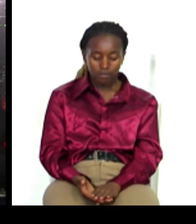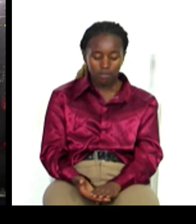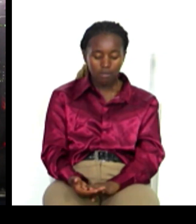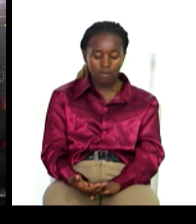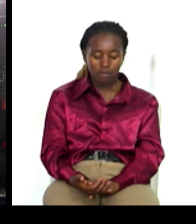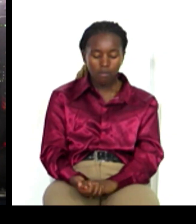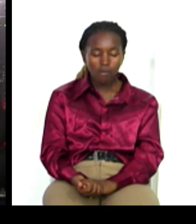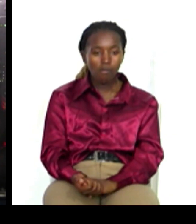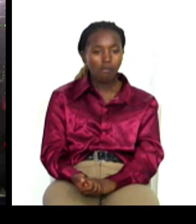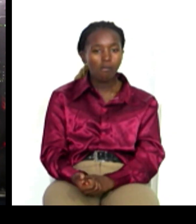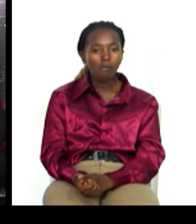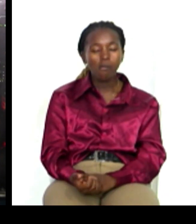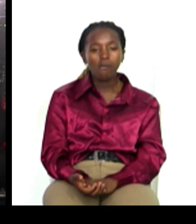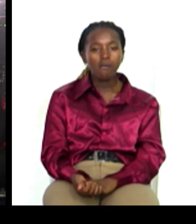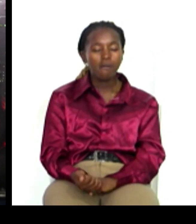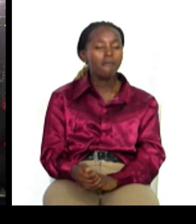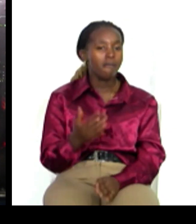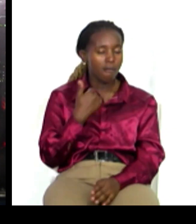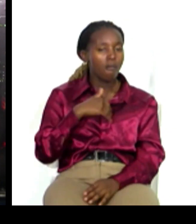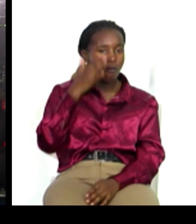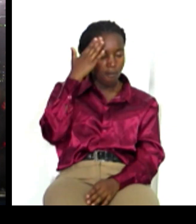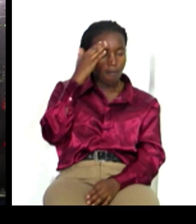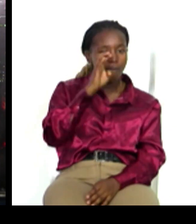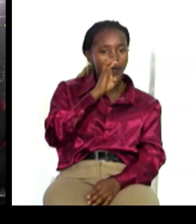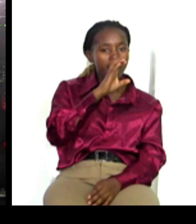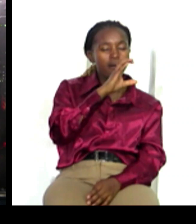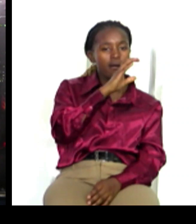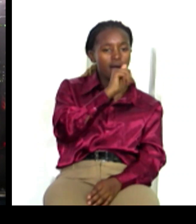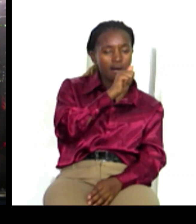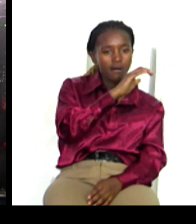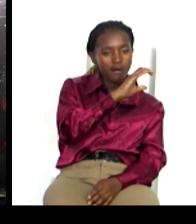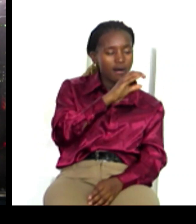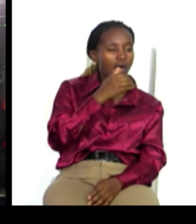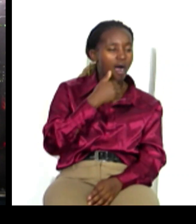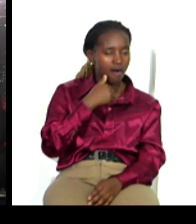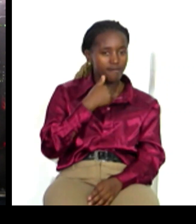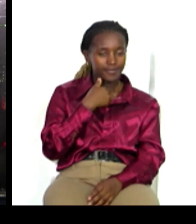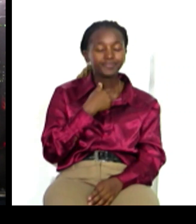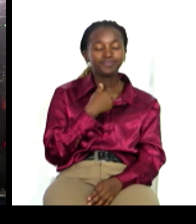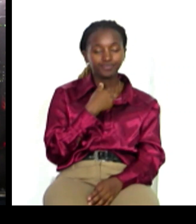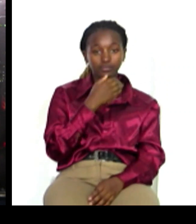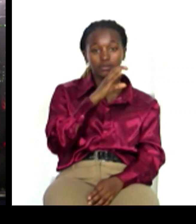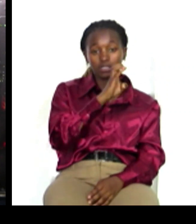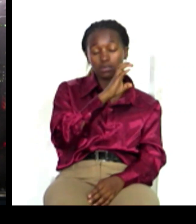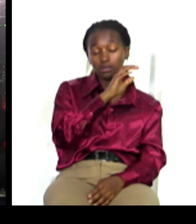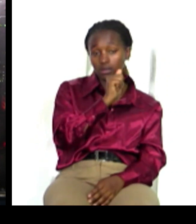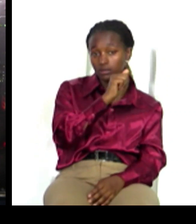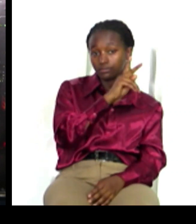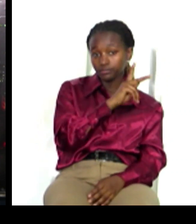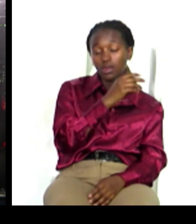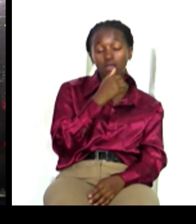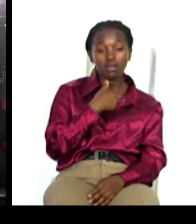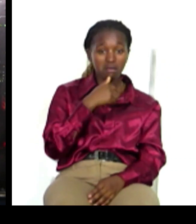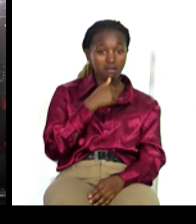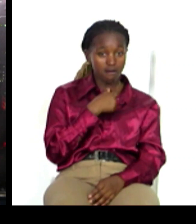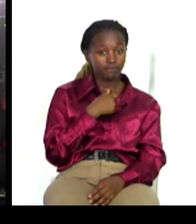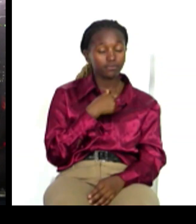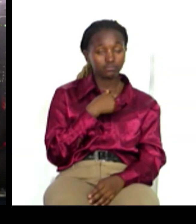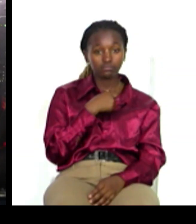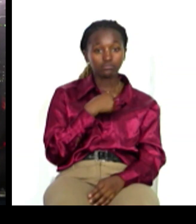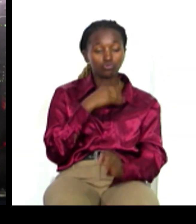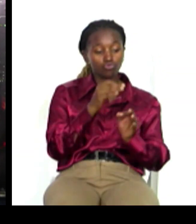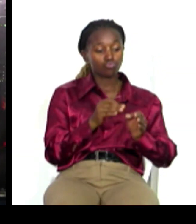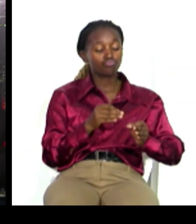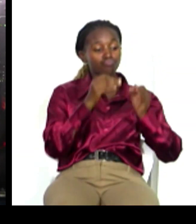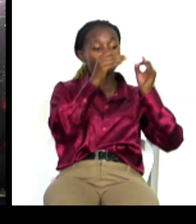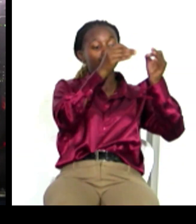someone like Hassan. I can't remember. Hassan. Yes. You got it. Yeah, it was Isaac Hassan. Yes. Yeah. Remember that time election